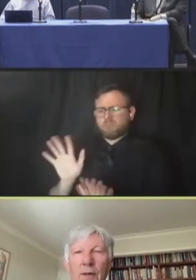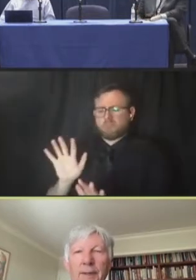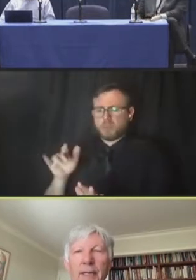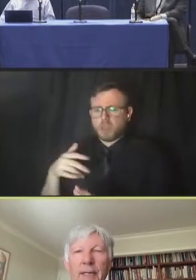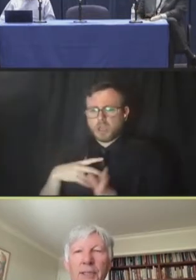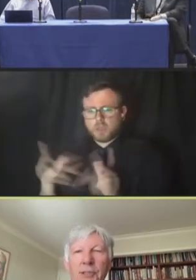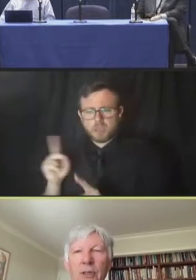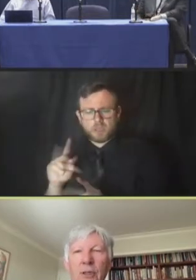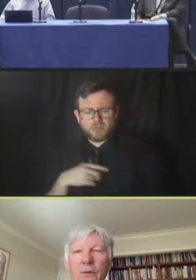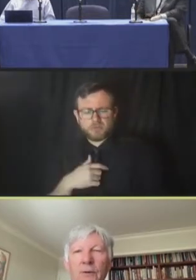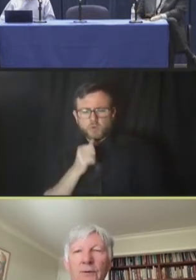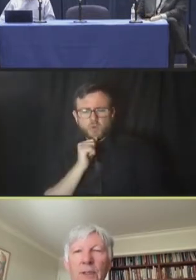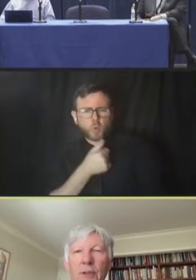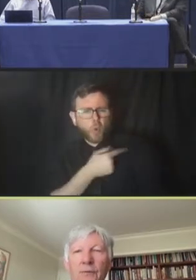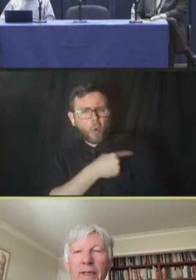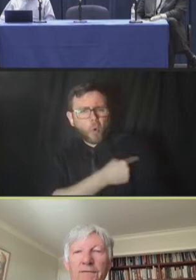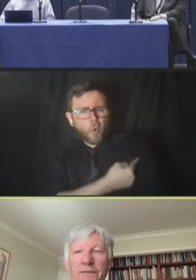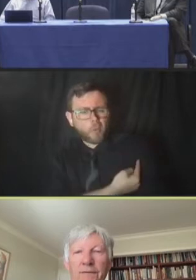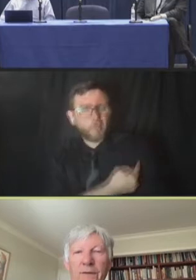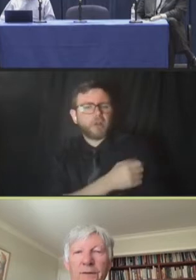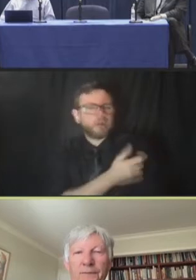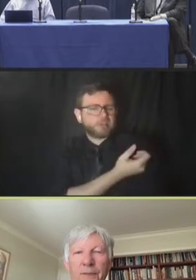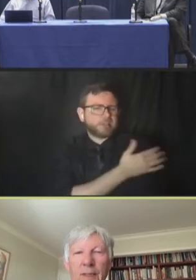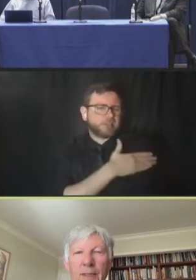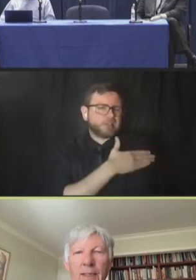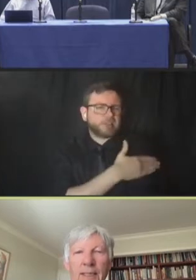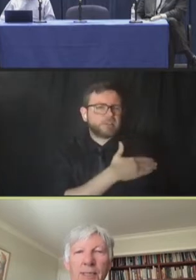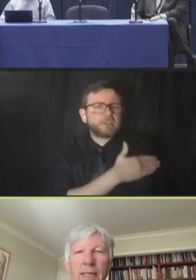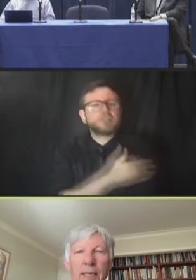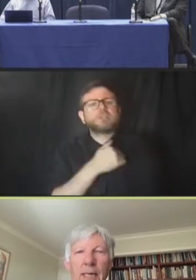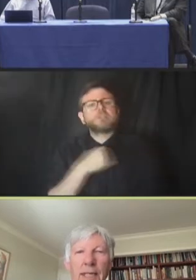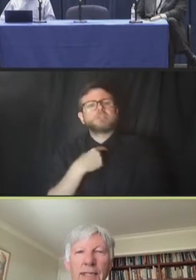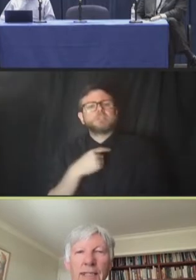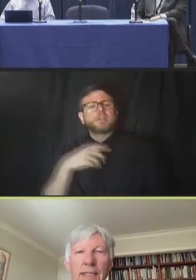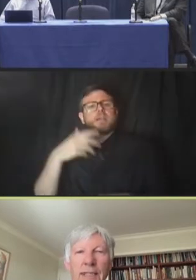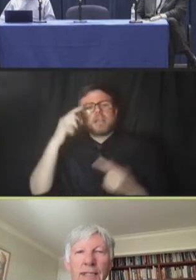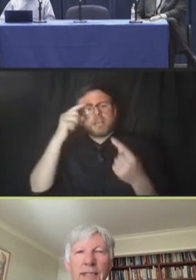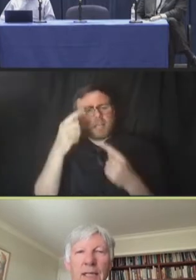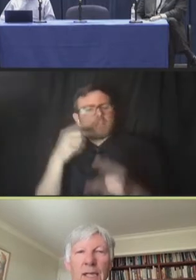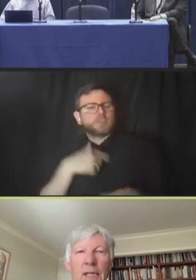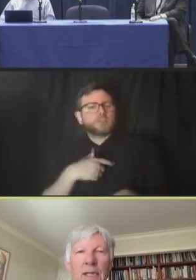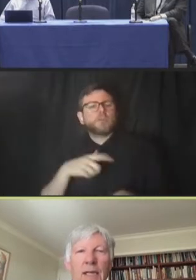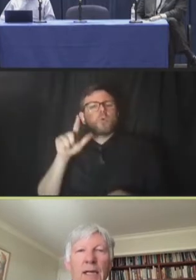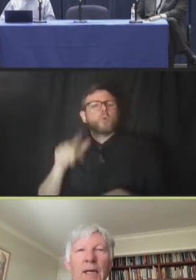sore arm, headaches, or low-grade fever. Next slide.